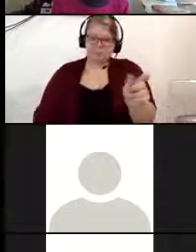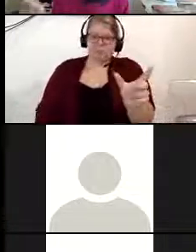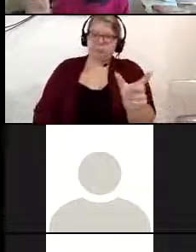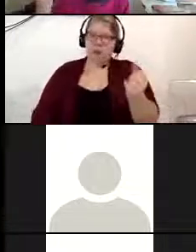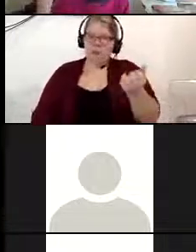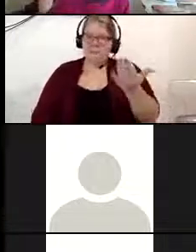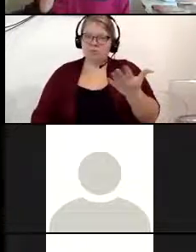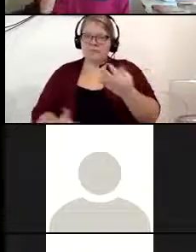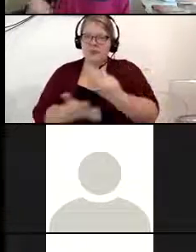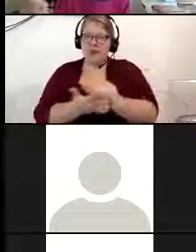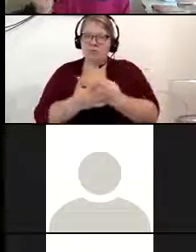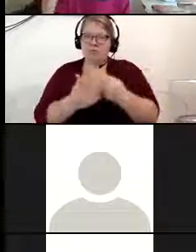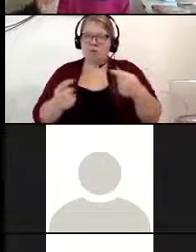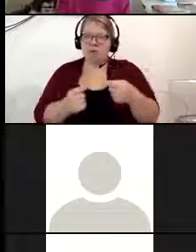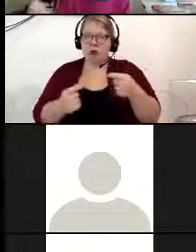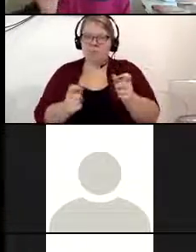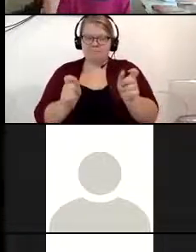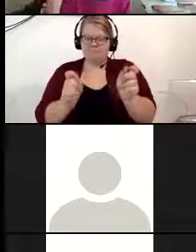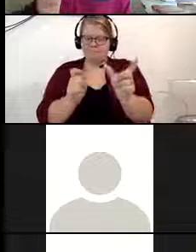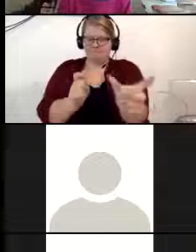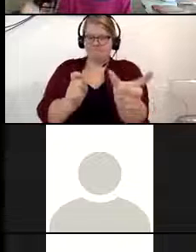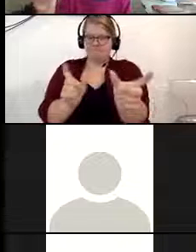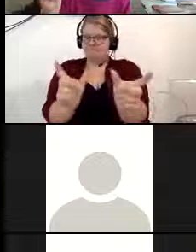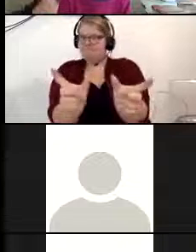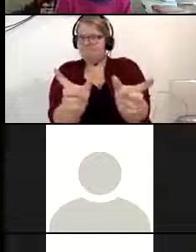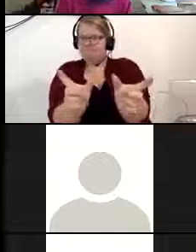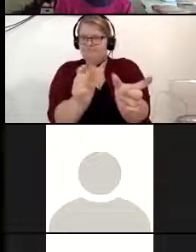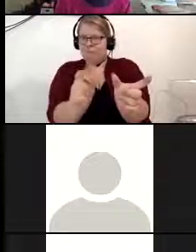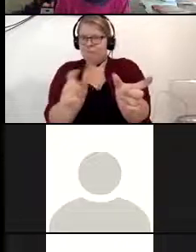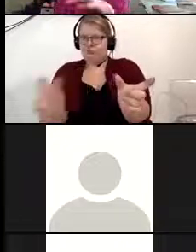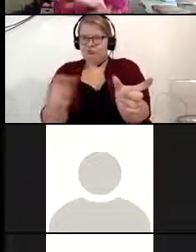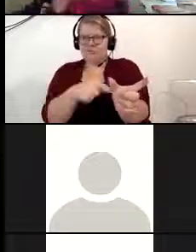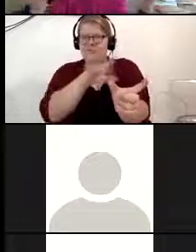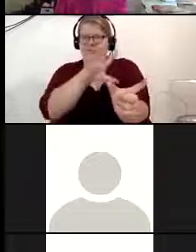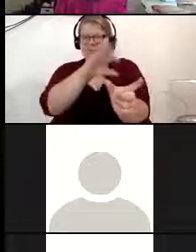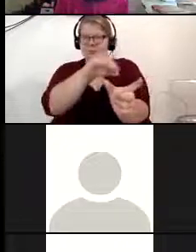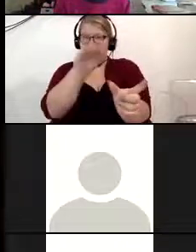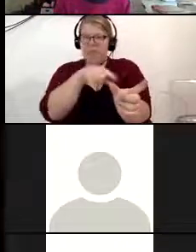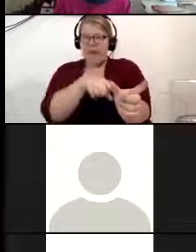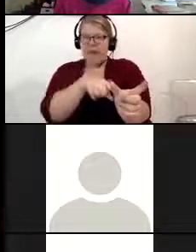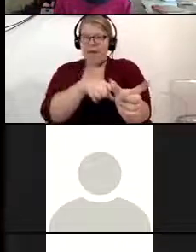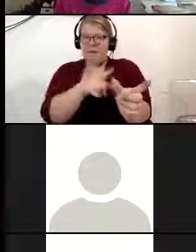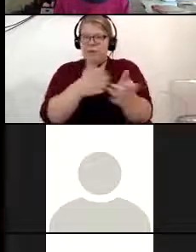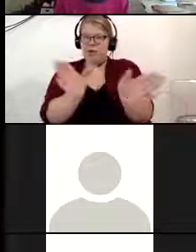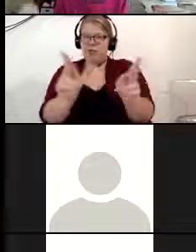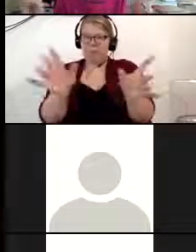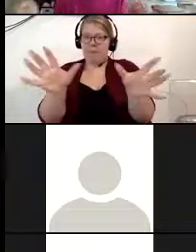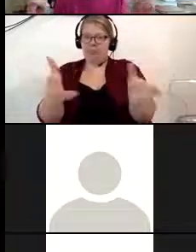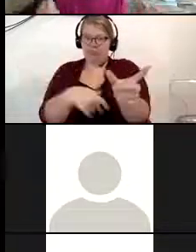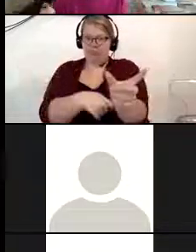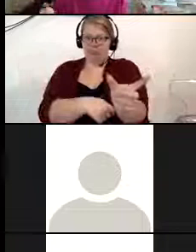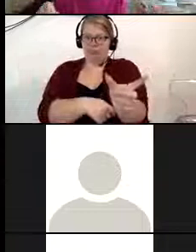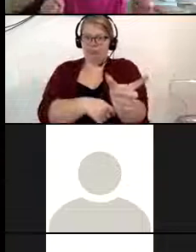harms, almost 50% of the harms experienced in this general population